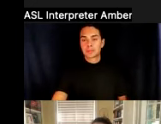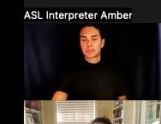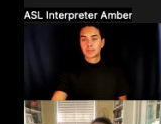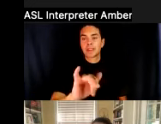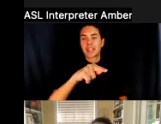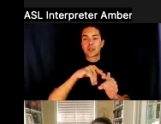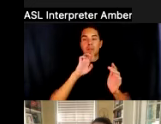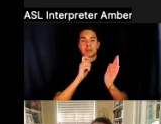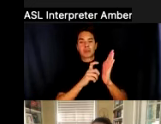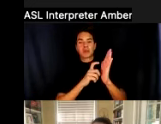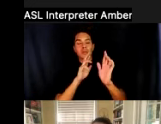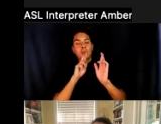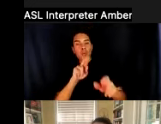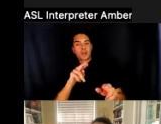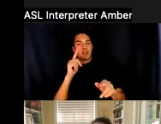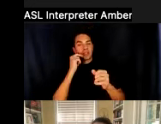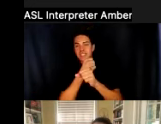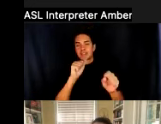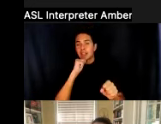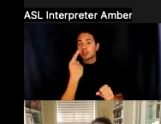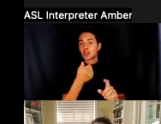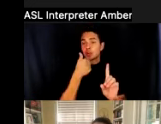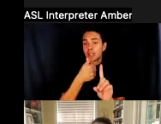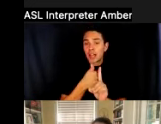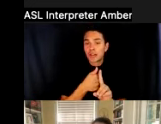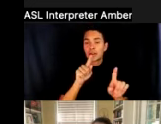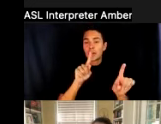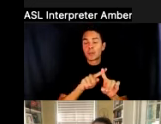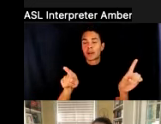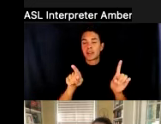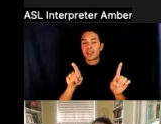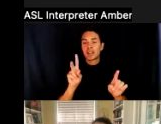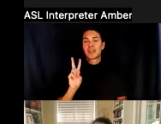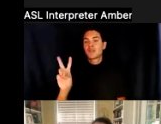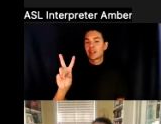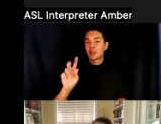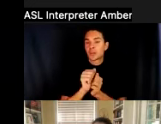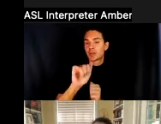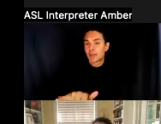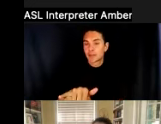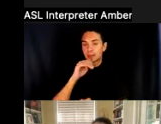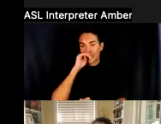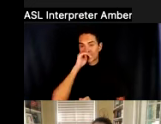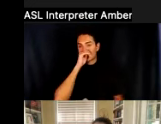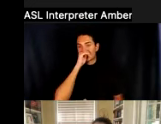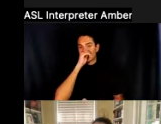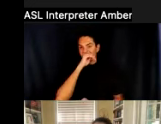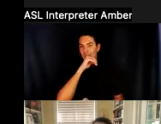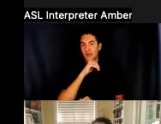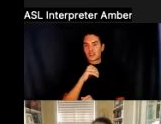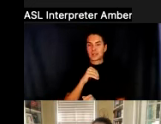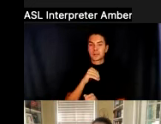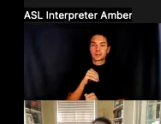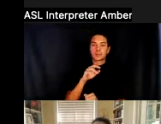the safety of not just yourself, but the victim that you're working with. So that is one